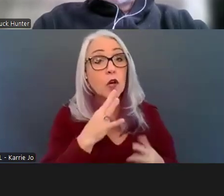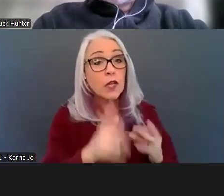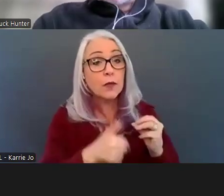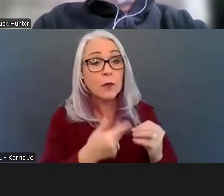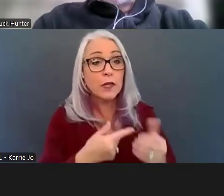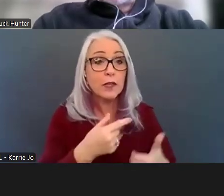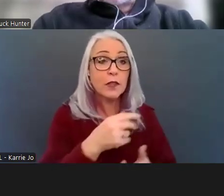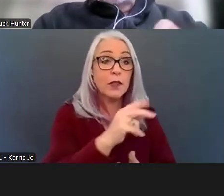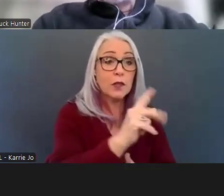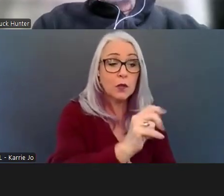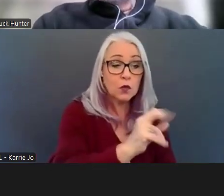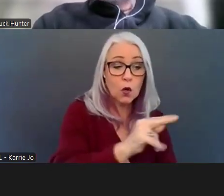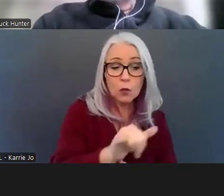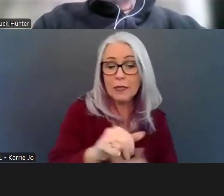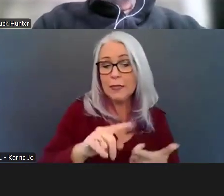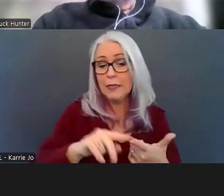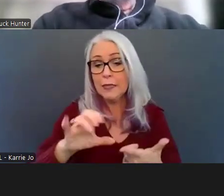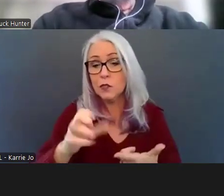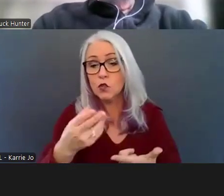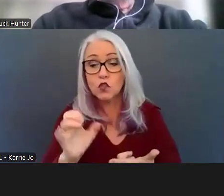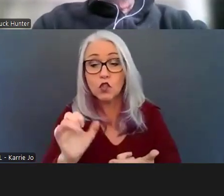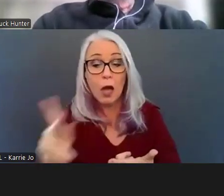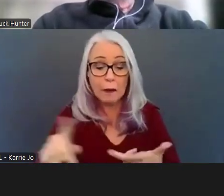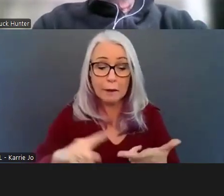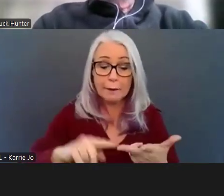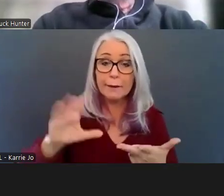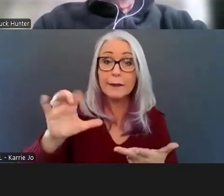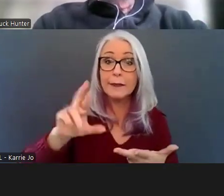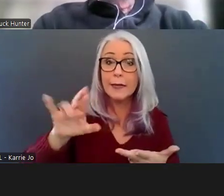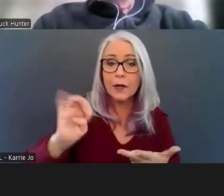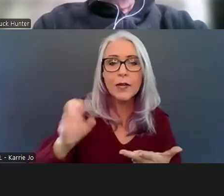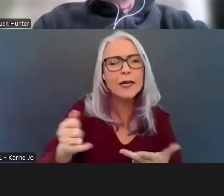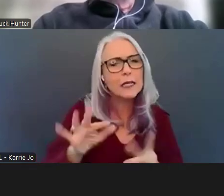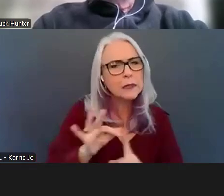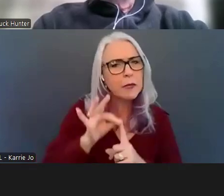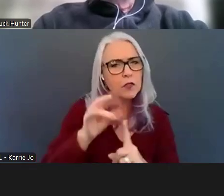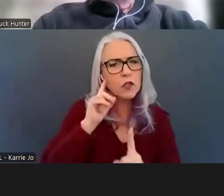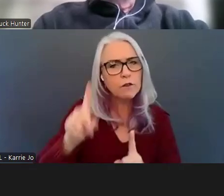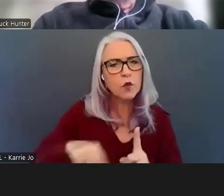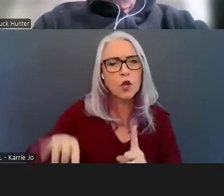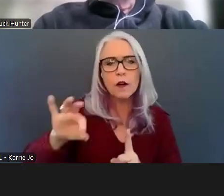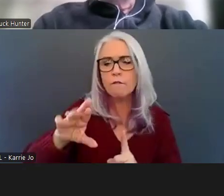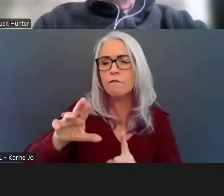best practices that you can implement, particularly for forest systems. So.